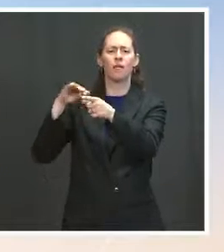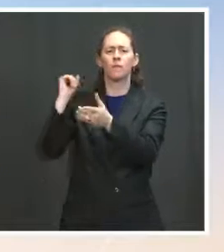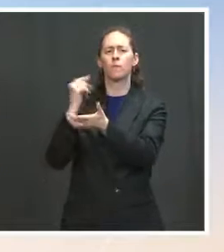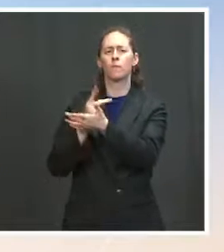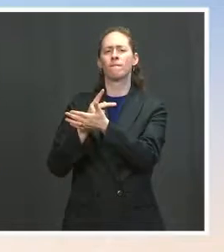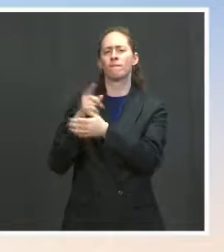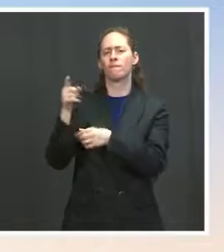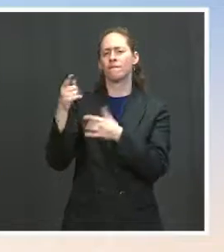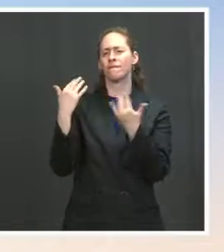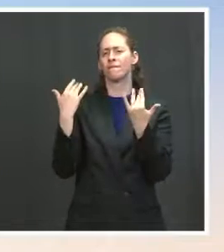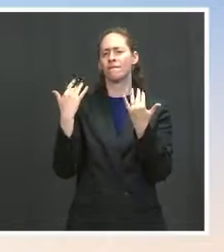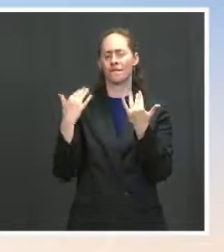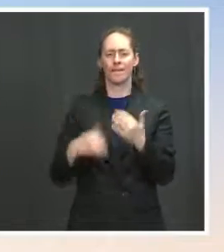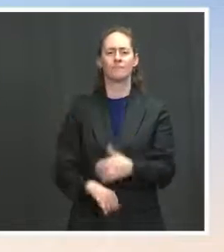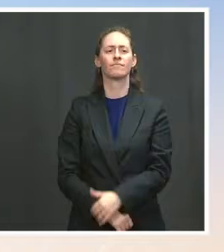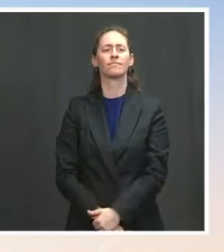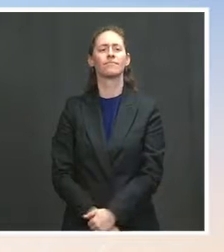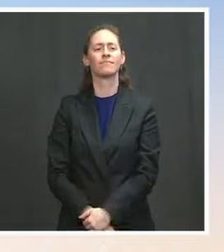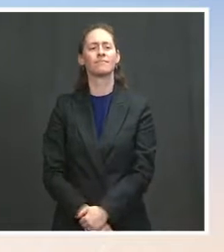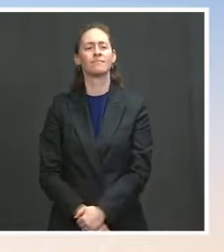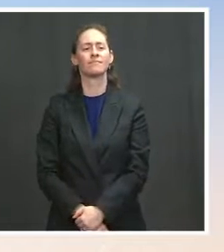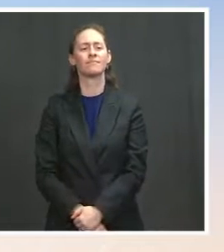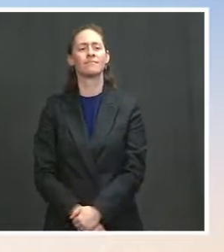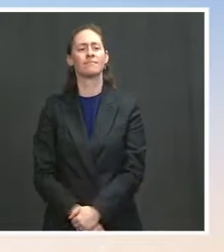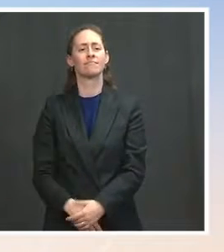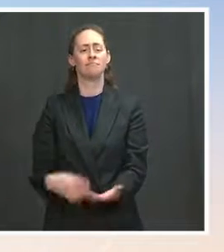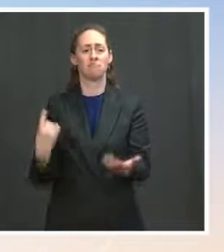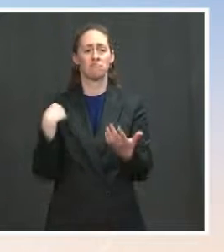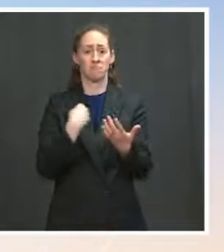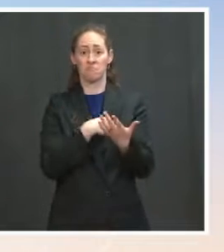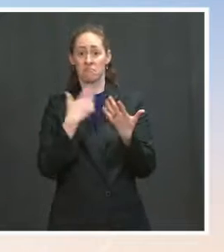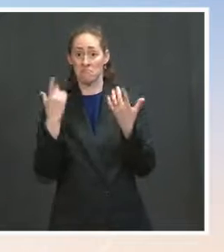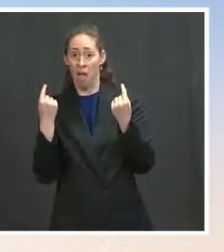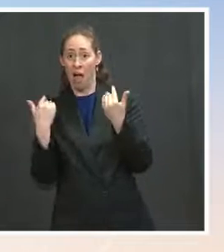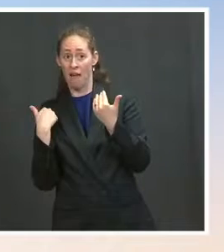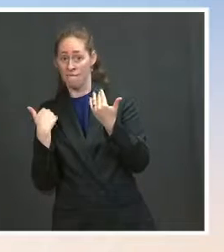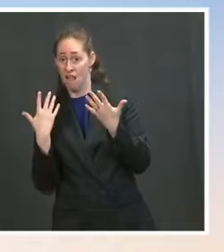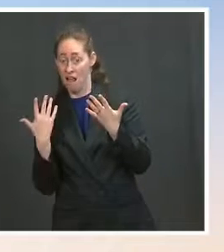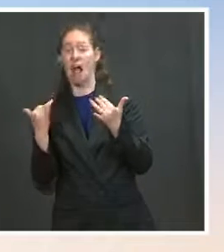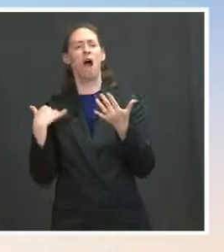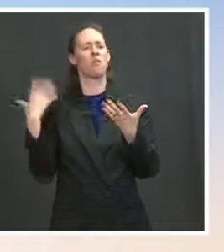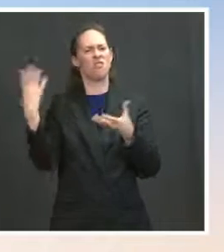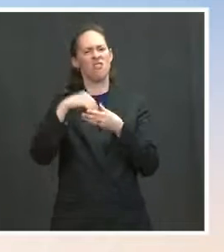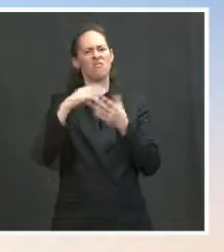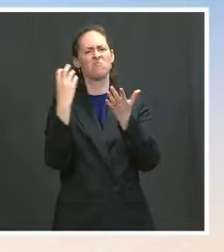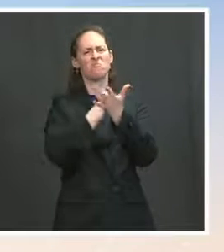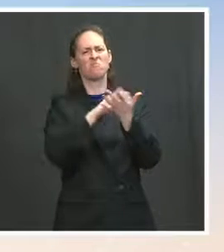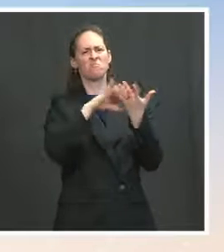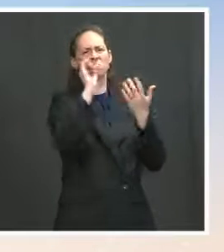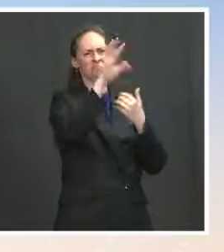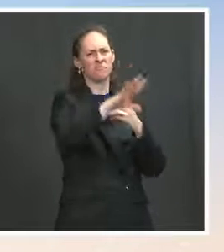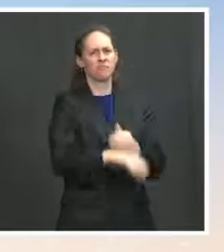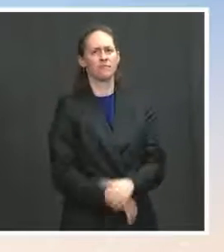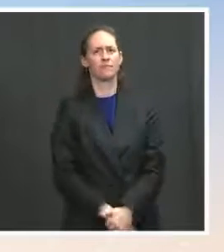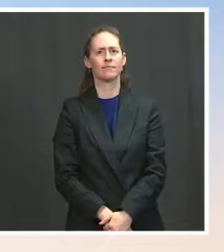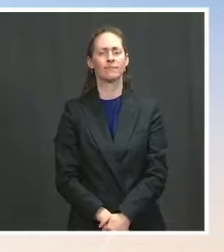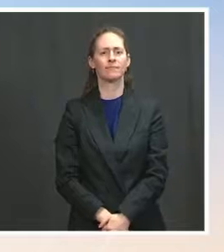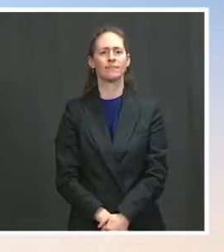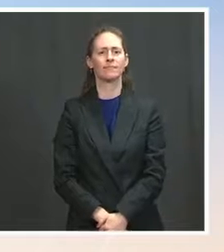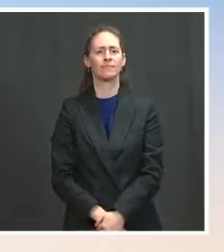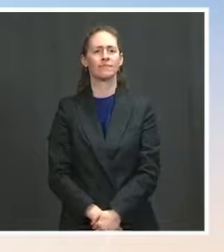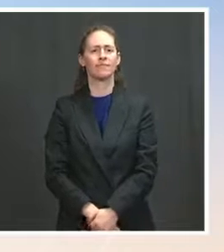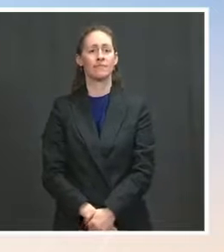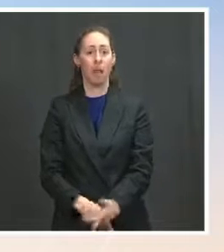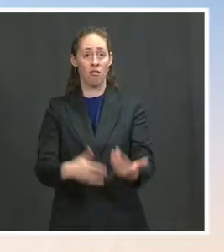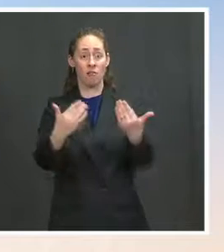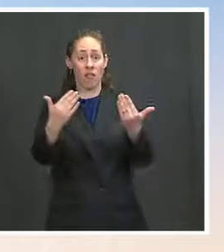certainly we could utilize those doses, and they would be a part of the doses of the 80 million. Go ahead. Go ahead, Alex. Oh,